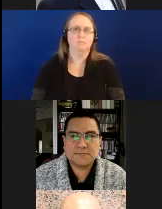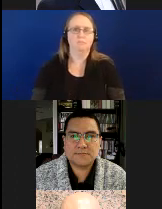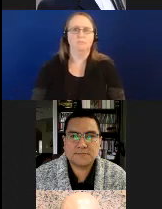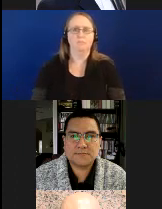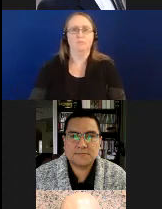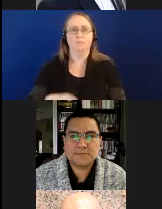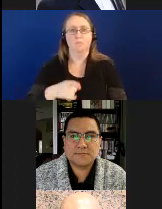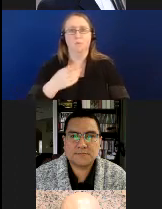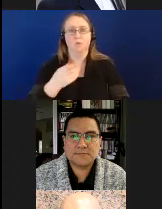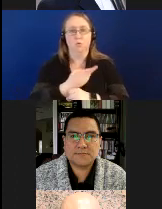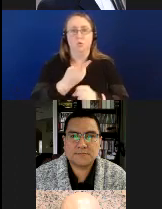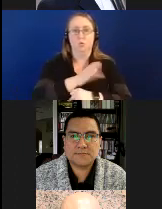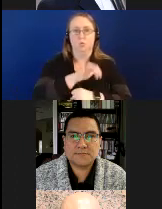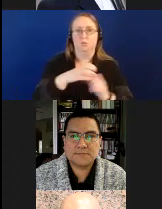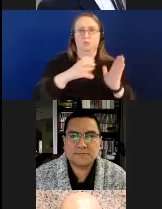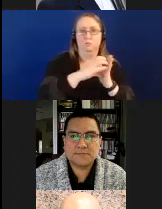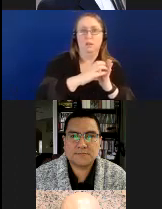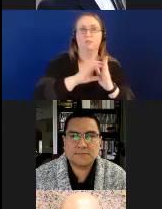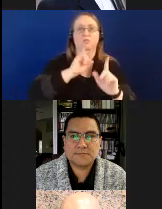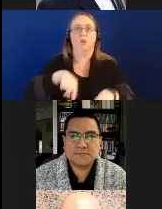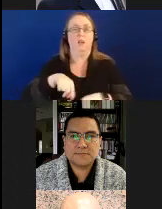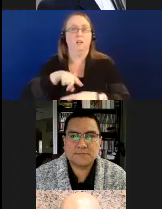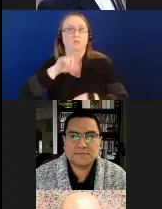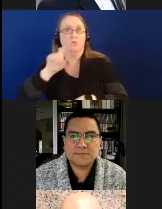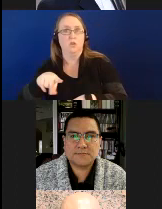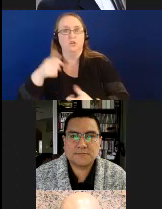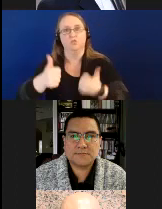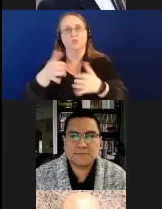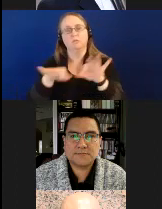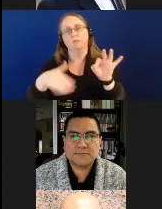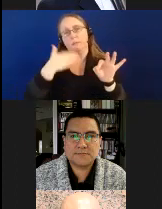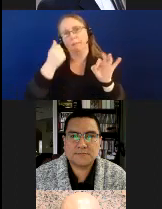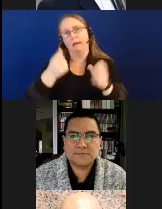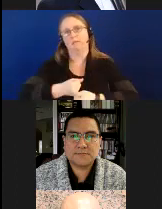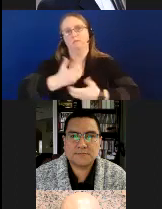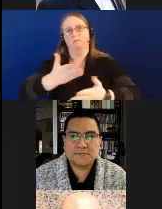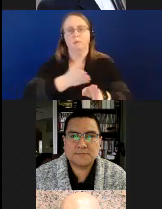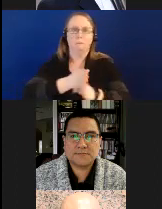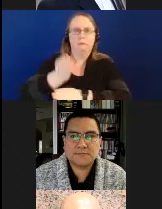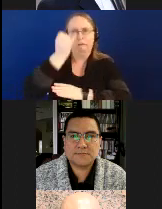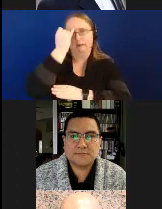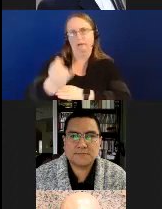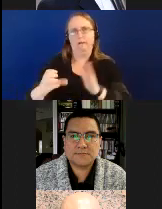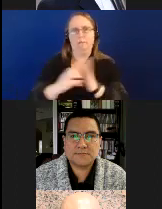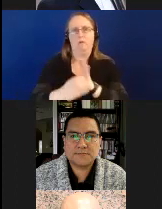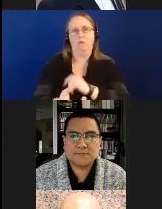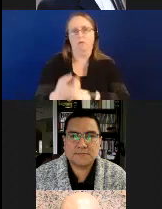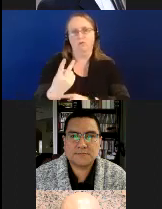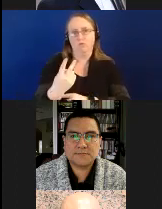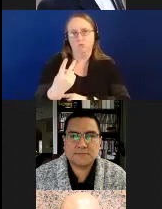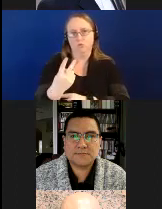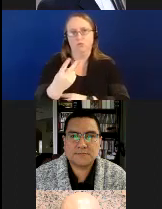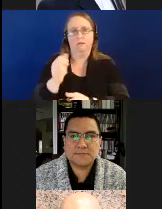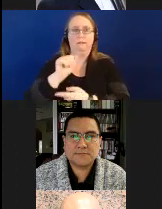new heights to answer the following question. Which sentence best expresses the main idea of paragraph 2? Option